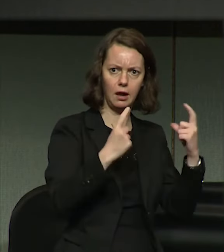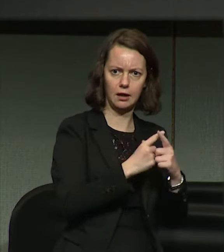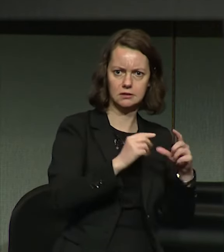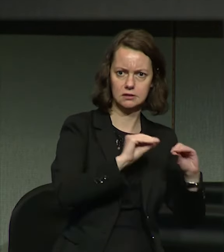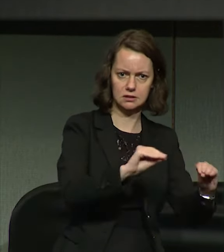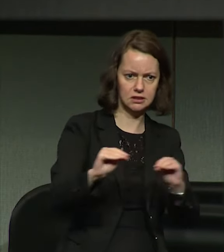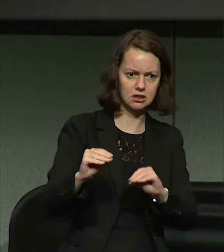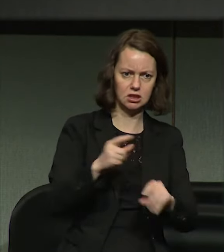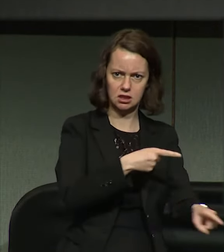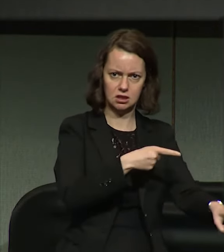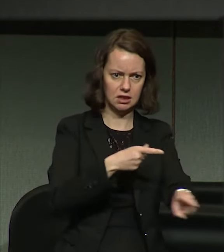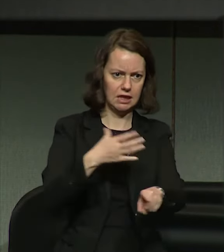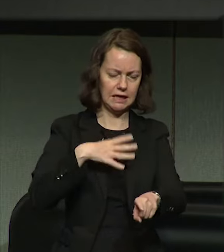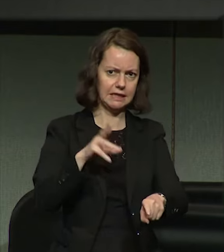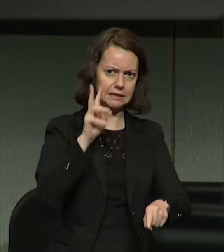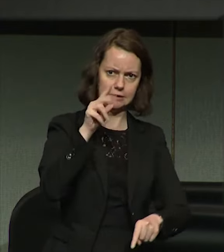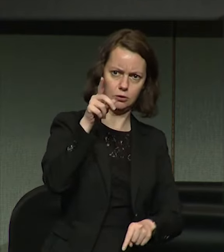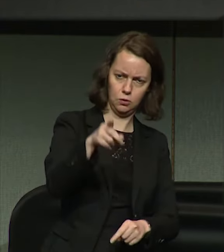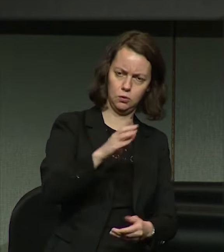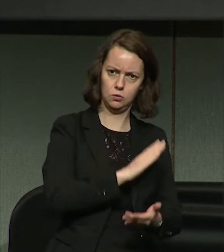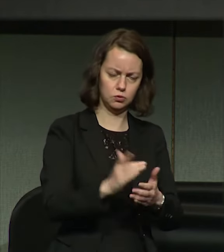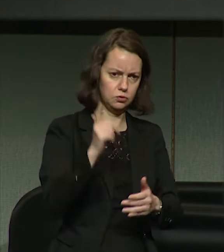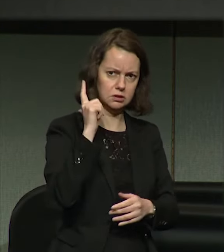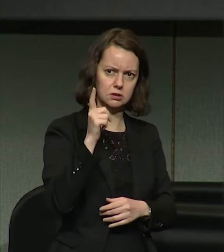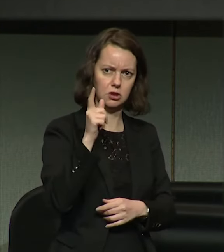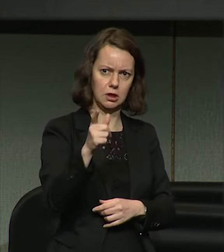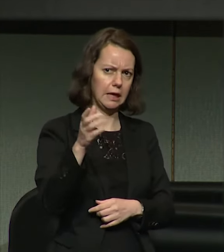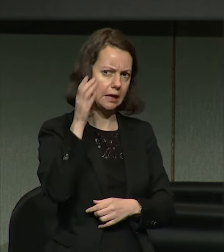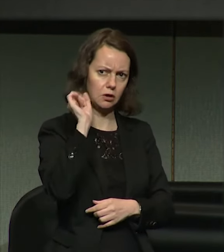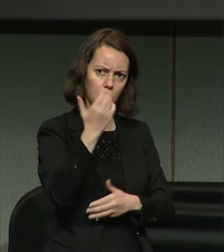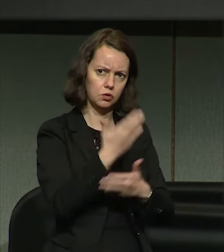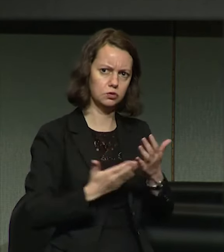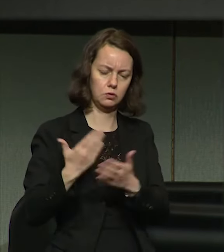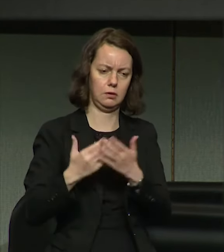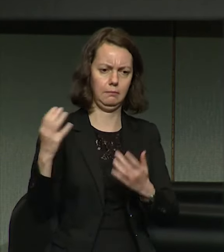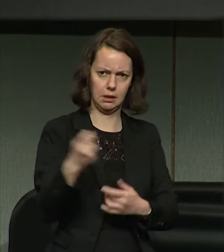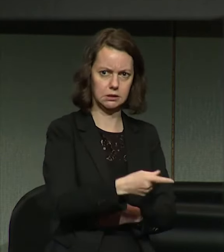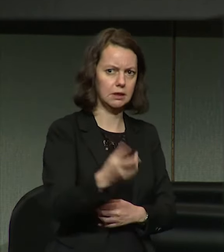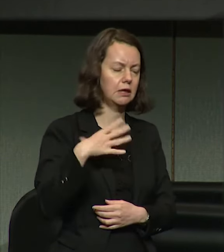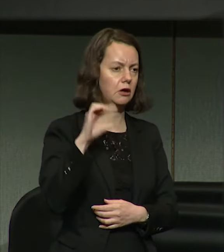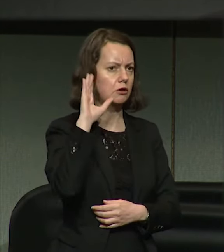These kids have got to see you in action, and they need to hear the things that you've got to say.